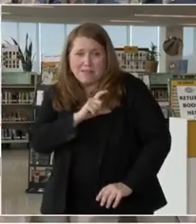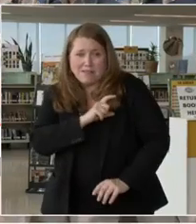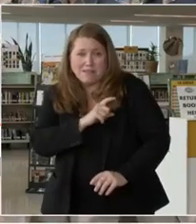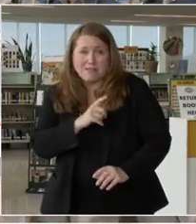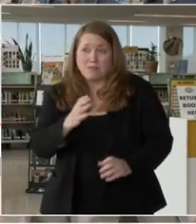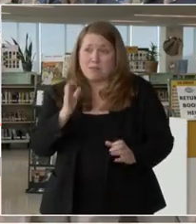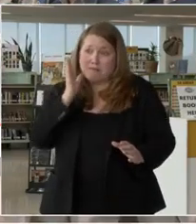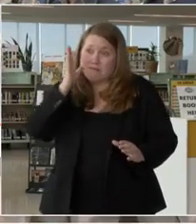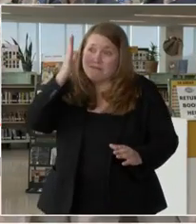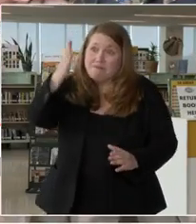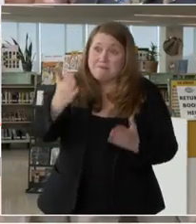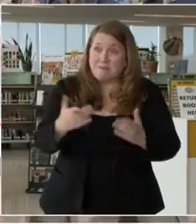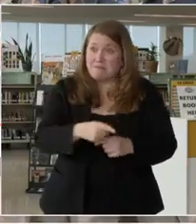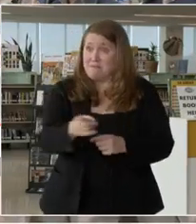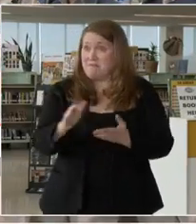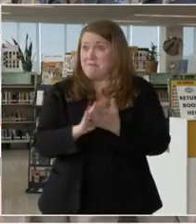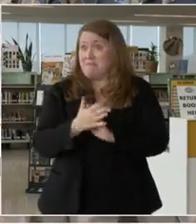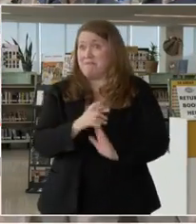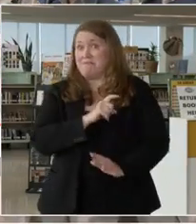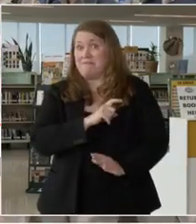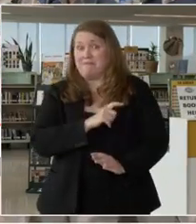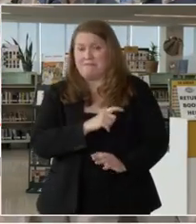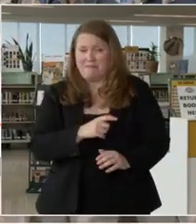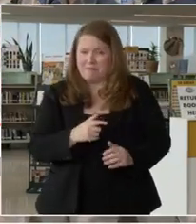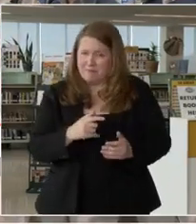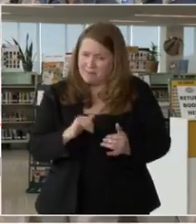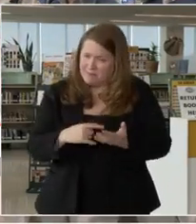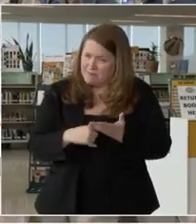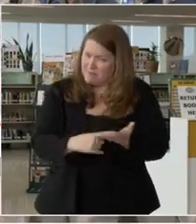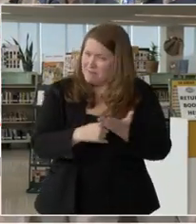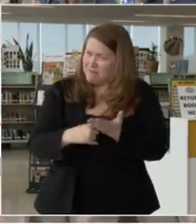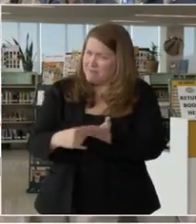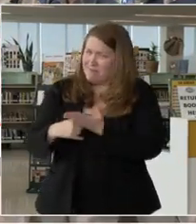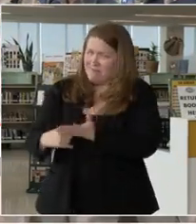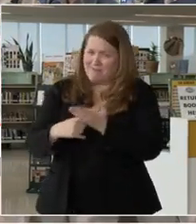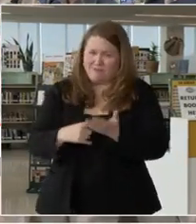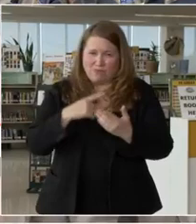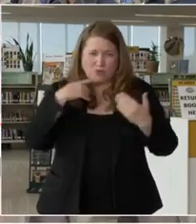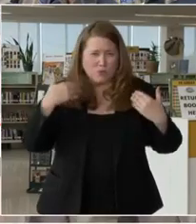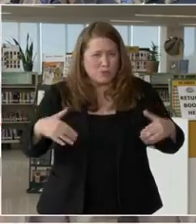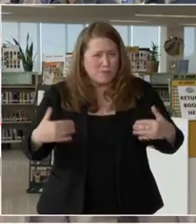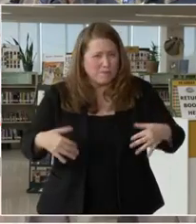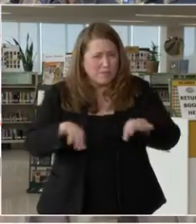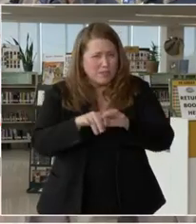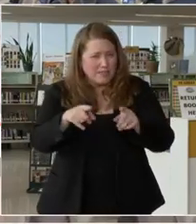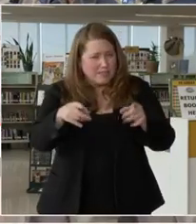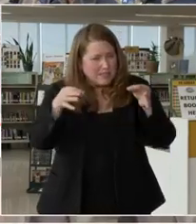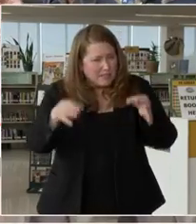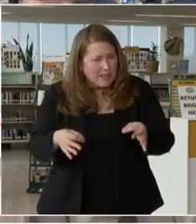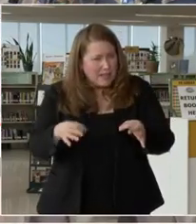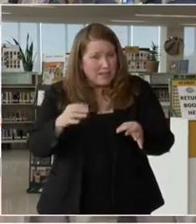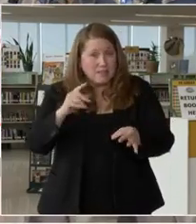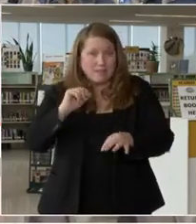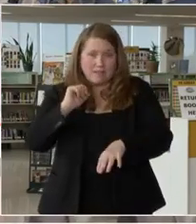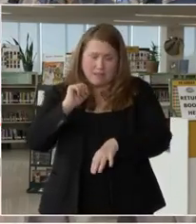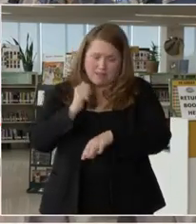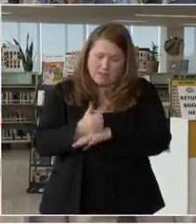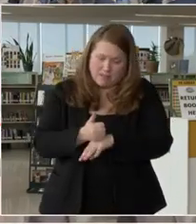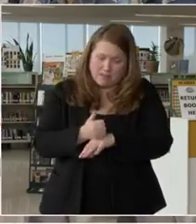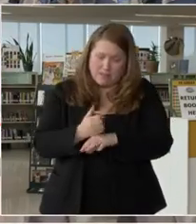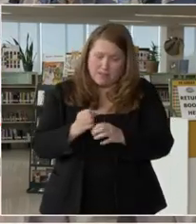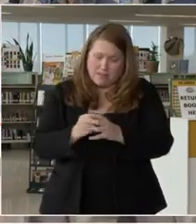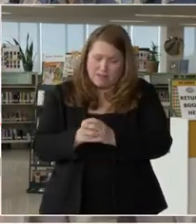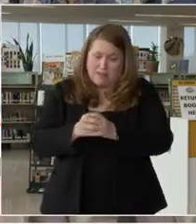police and the mayor had a conversation, an intentional conversation, that decided to open up the door for additional young people to take advantage of